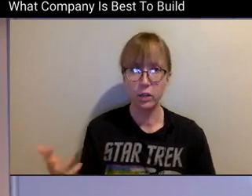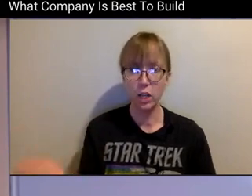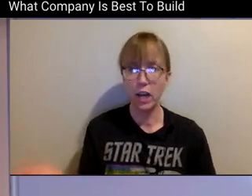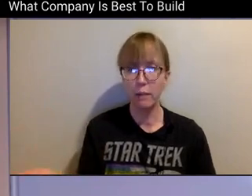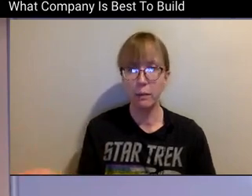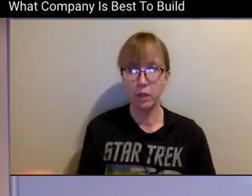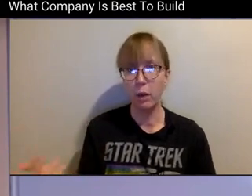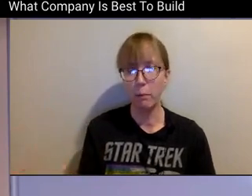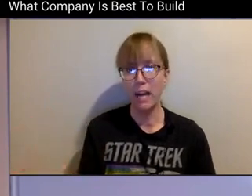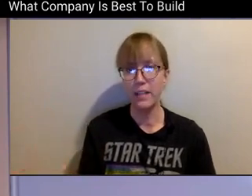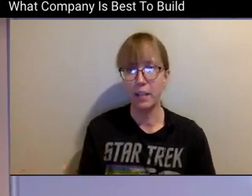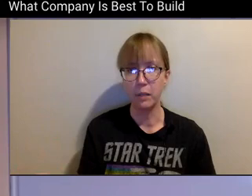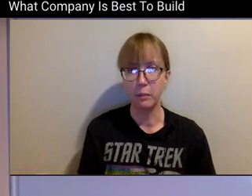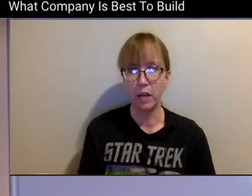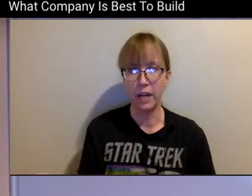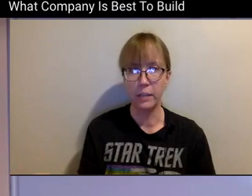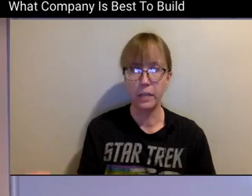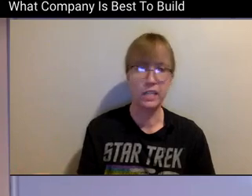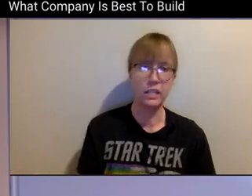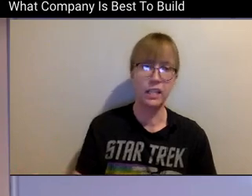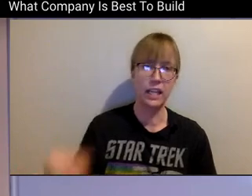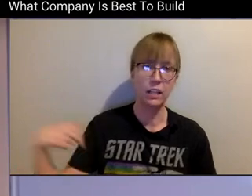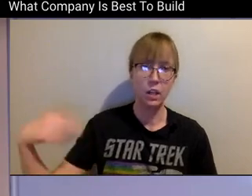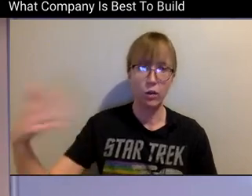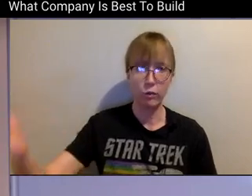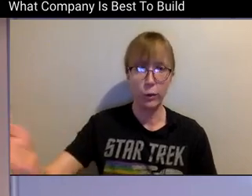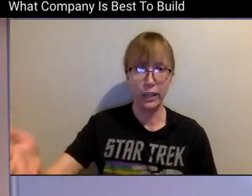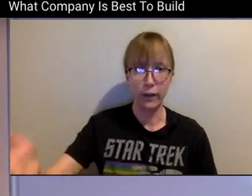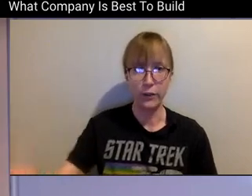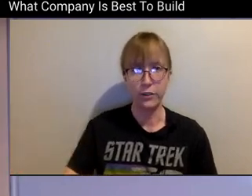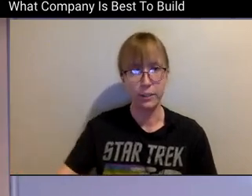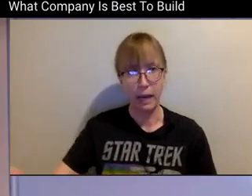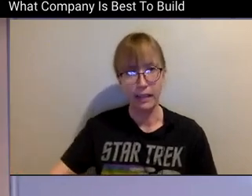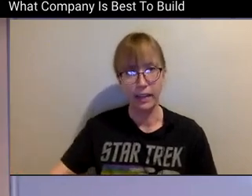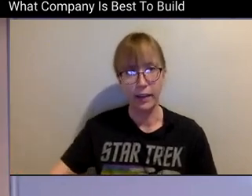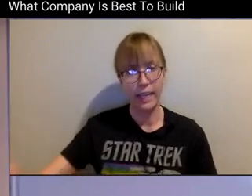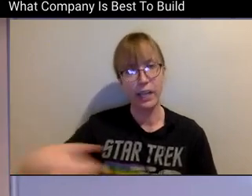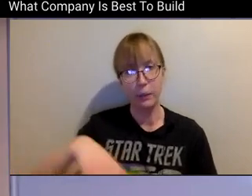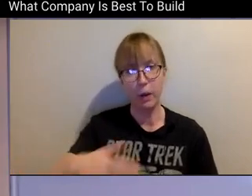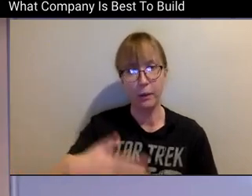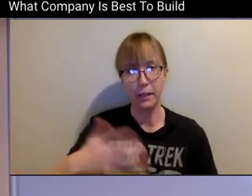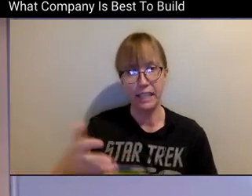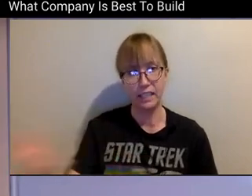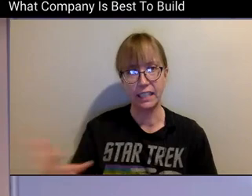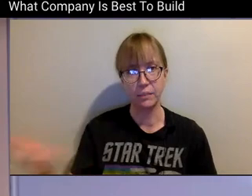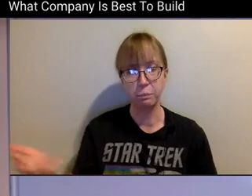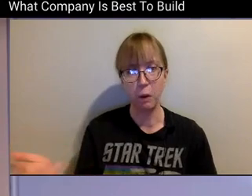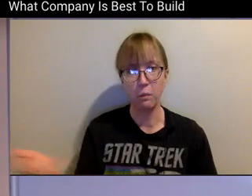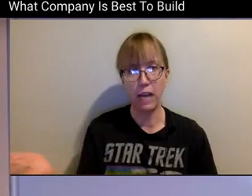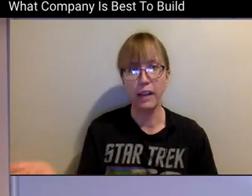So a lot of people don't want to buy these MLM products because they see like $40 for some eyeliner and they can go to Walmart and get the